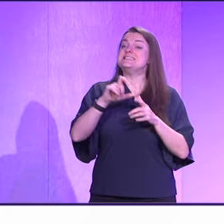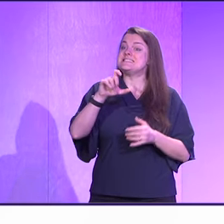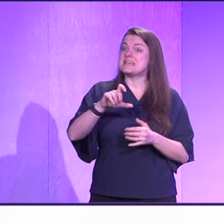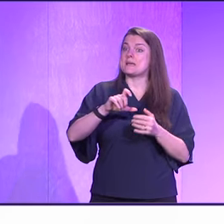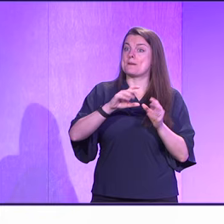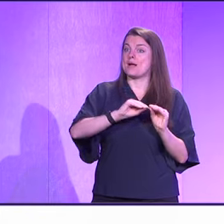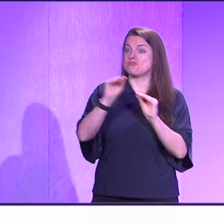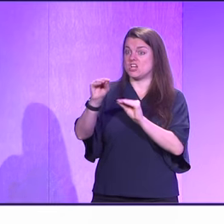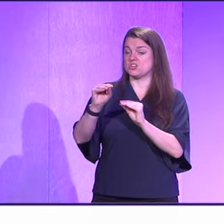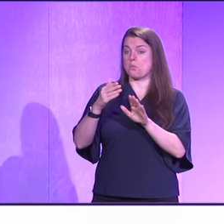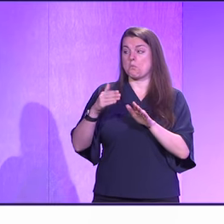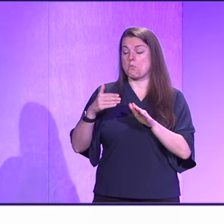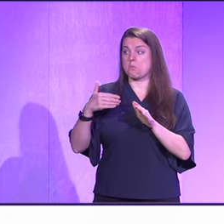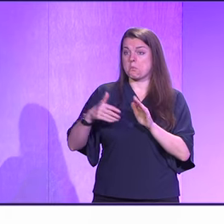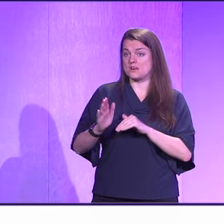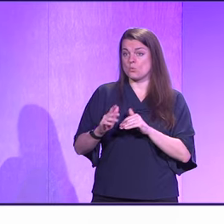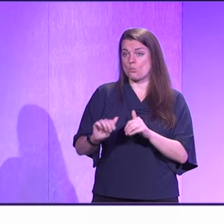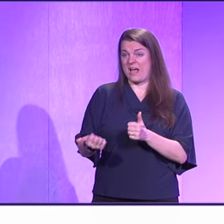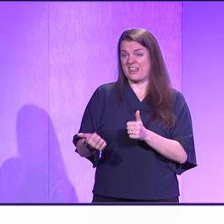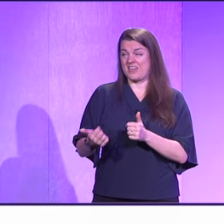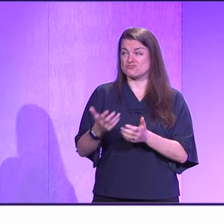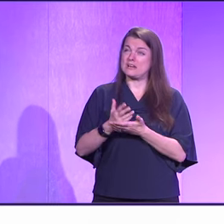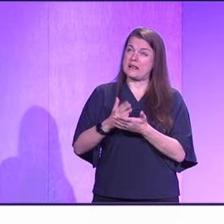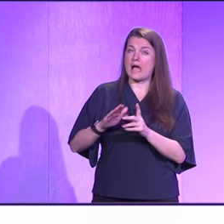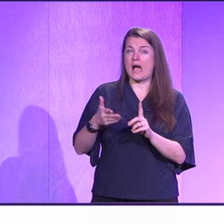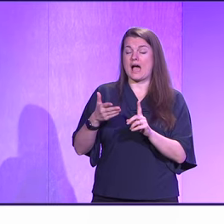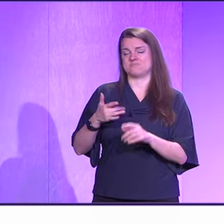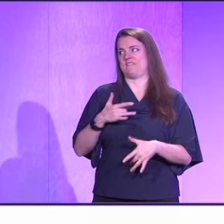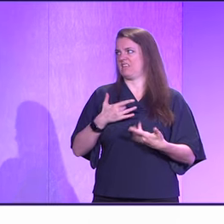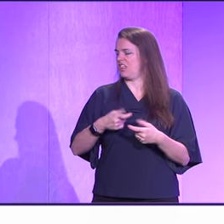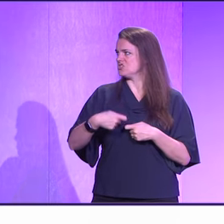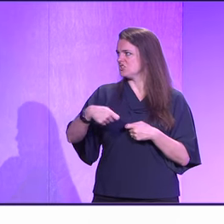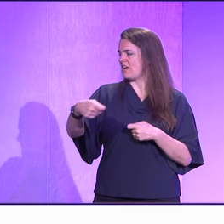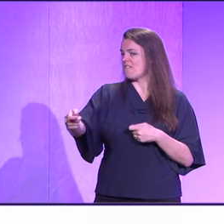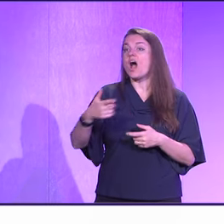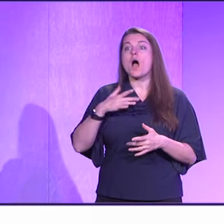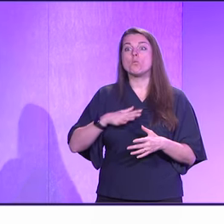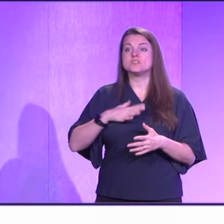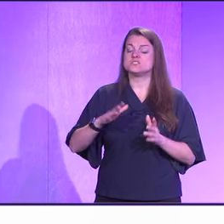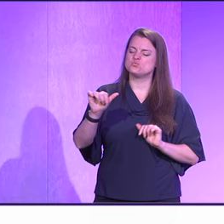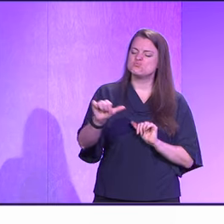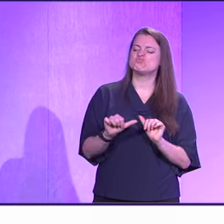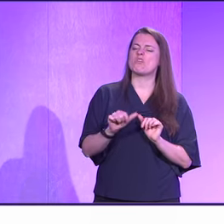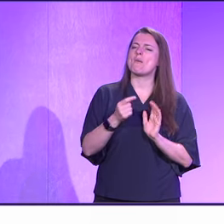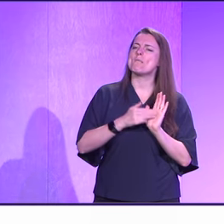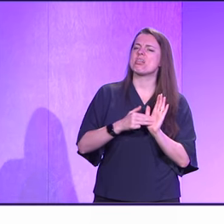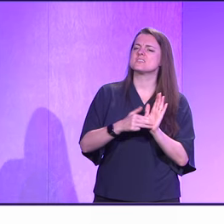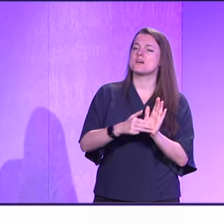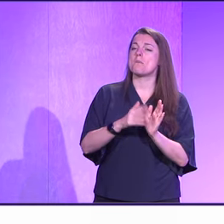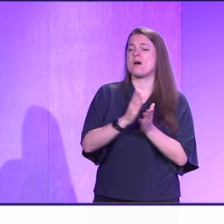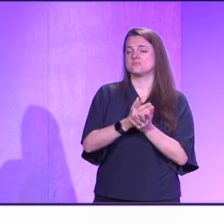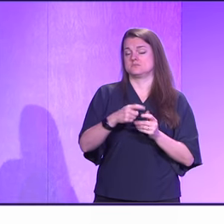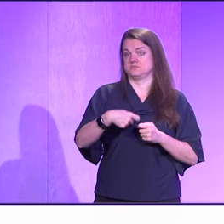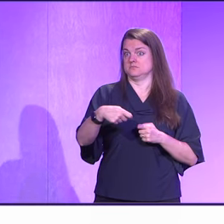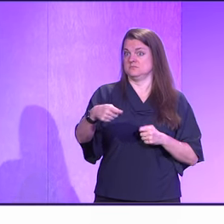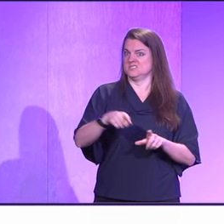I think it took forever. I kind of wanted it to take months. It's taken years, but actually, it's went really well. The